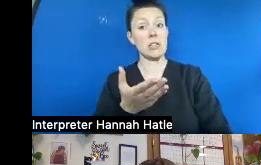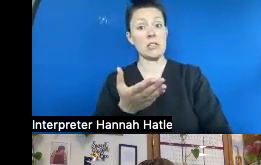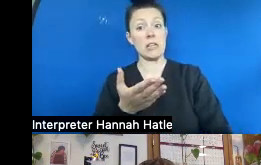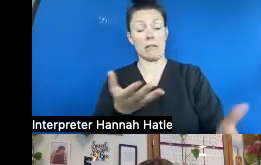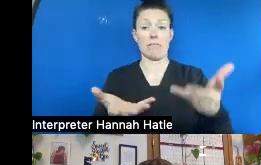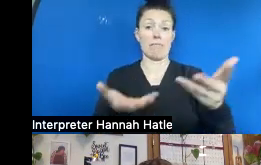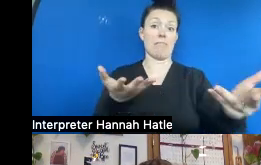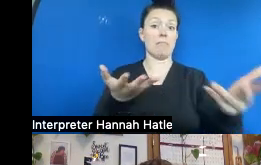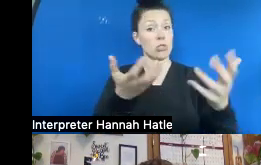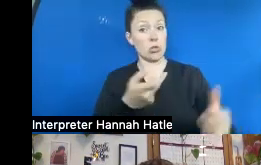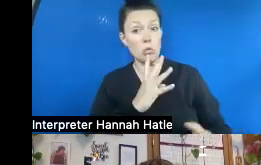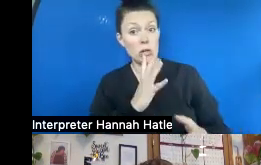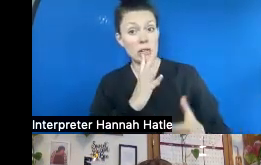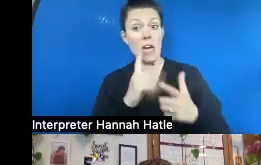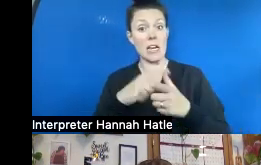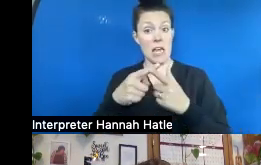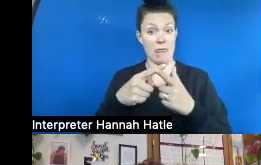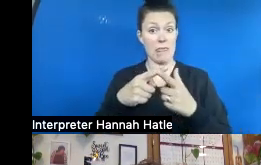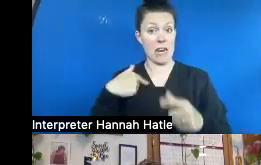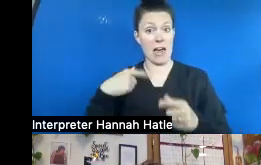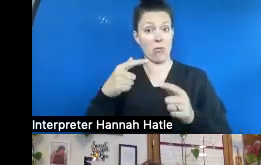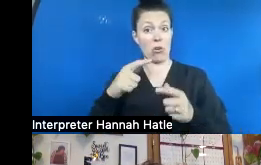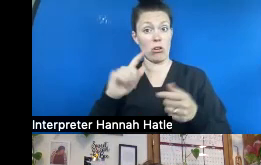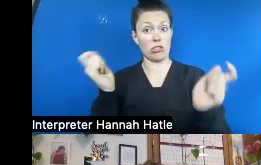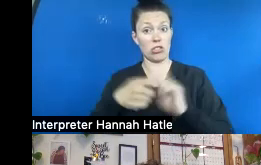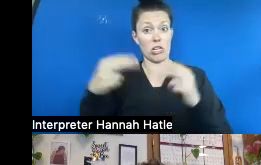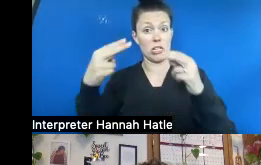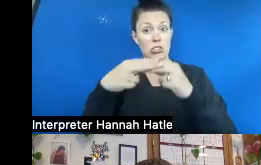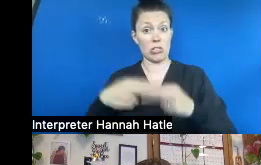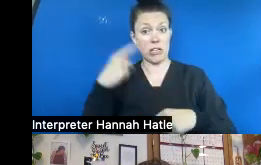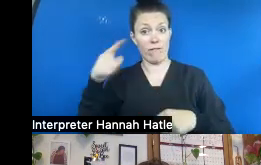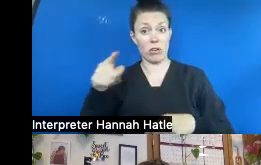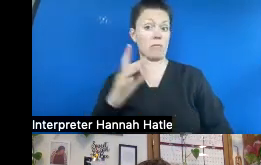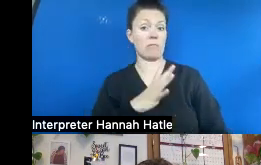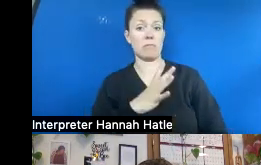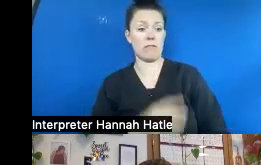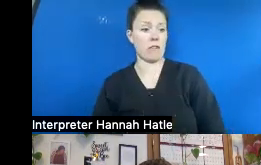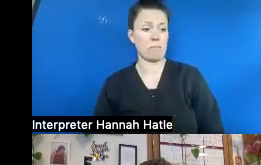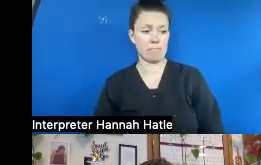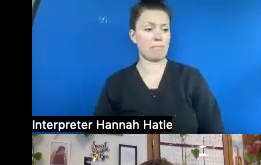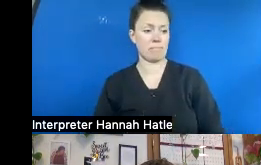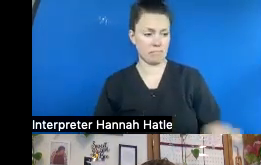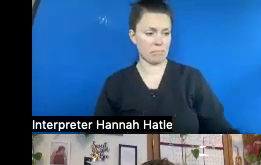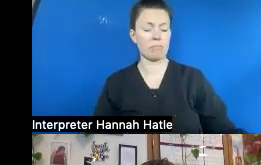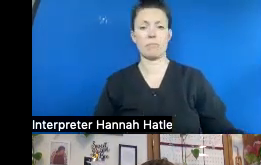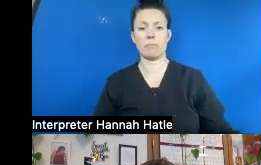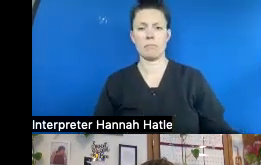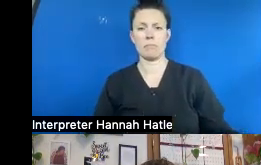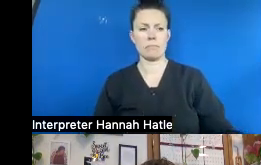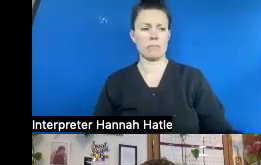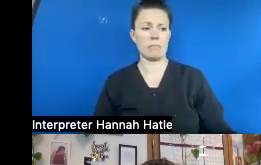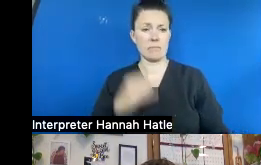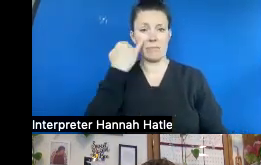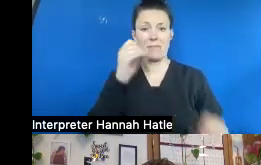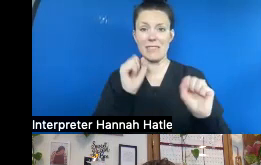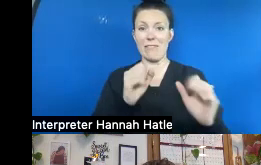you can talk and I can flip the slides? Sure, that would be fine Right. with that, as long as I can hang in there